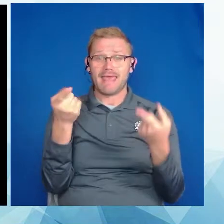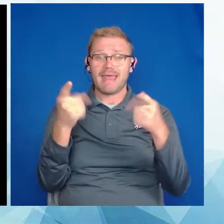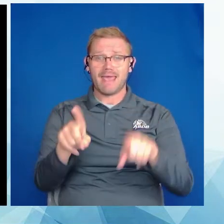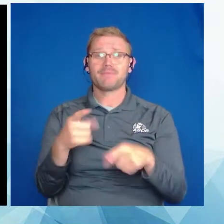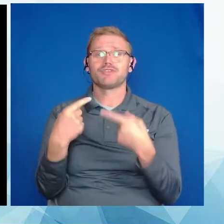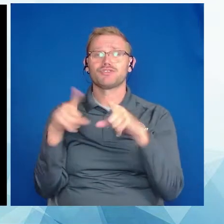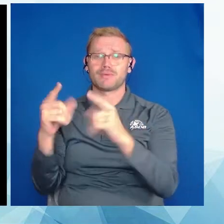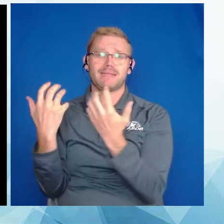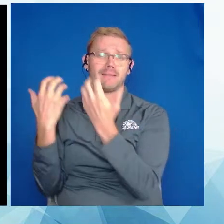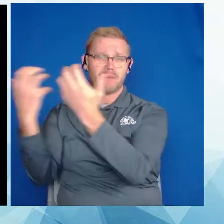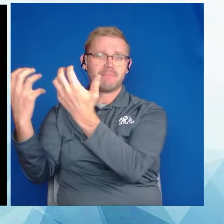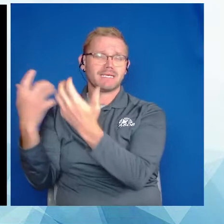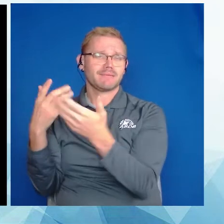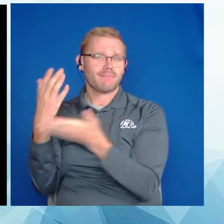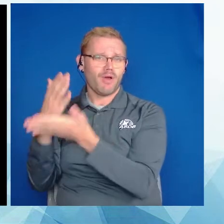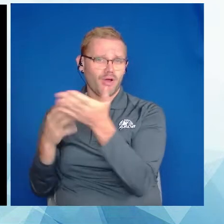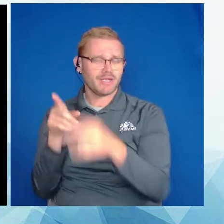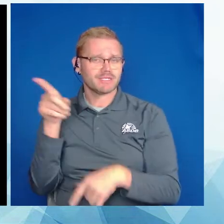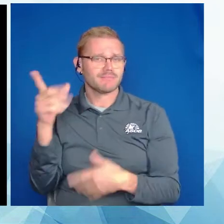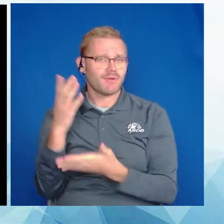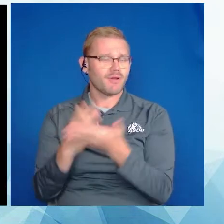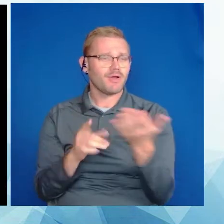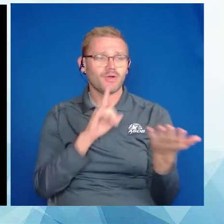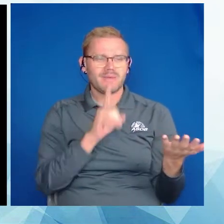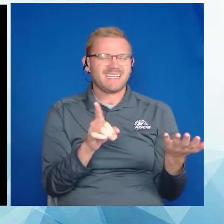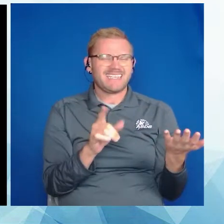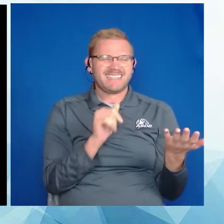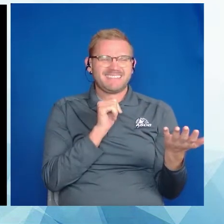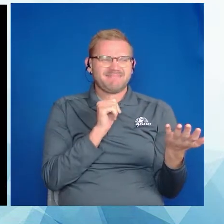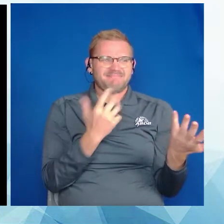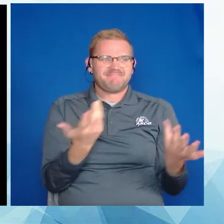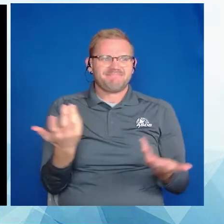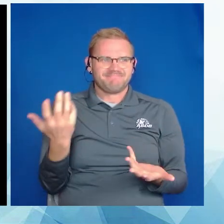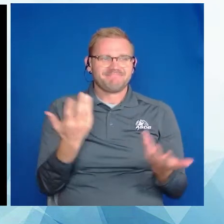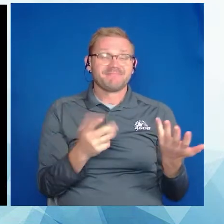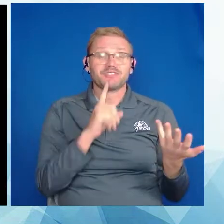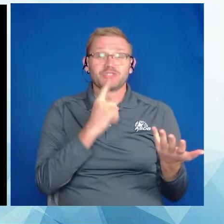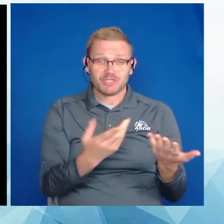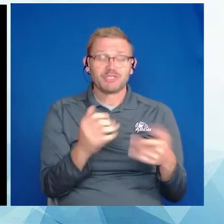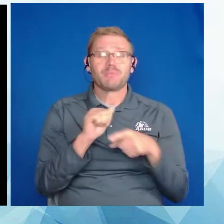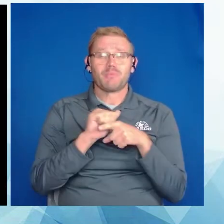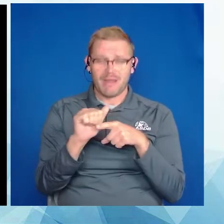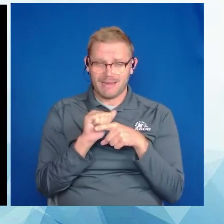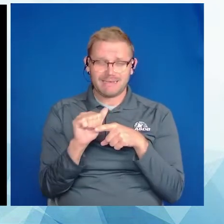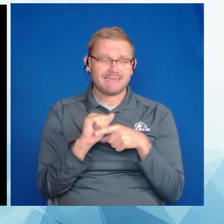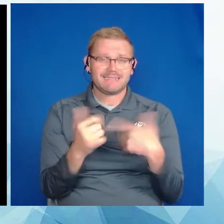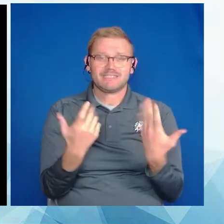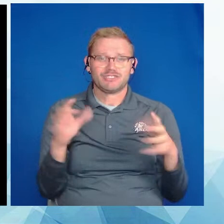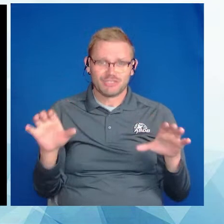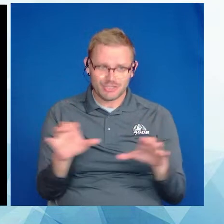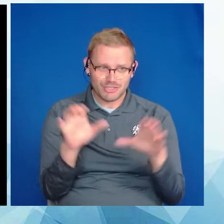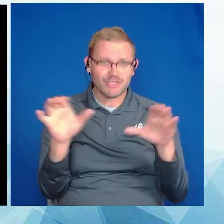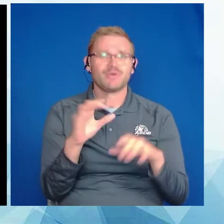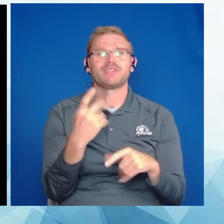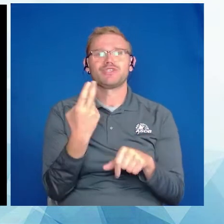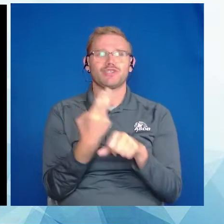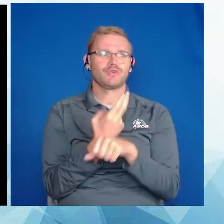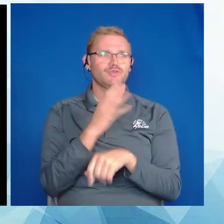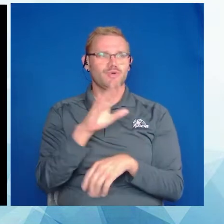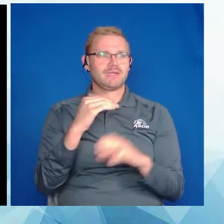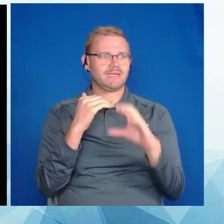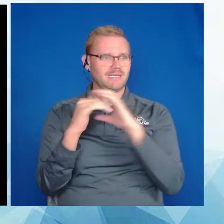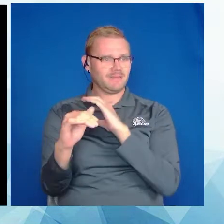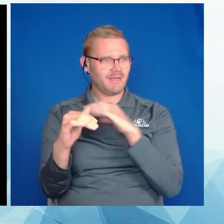body. And it's probably it is a good practice not to, if you are using email,